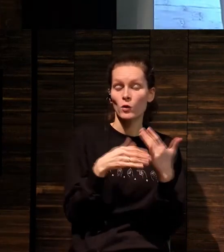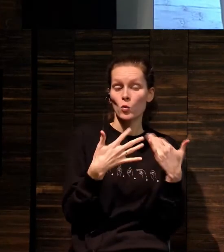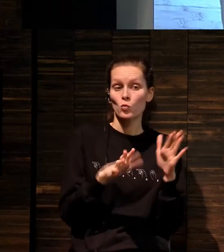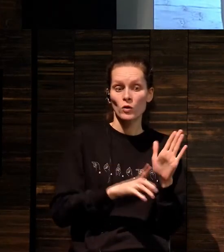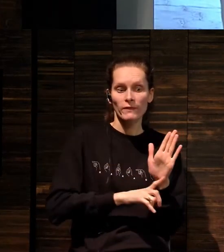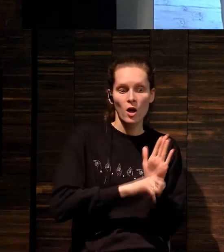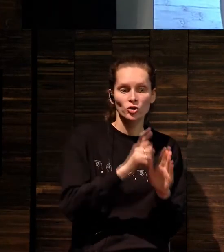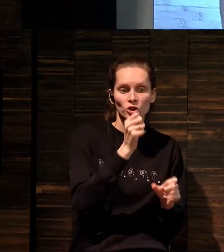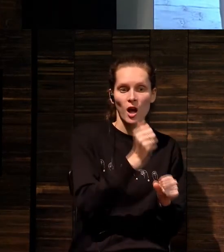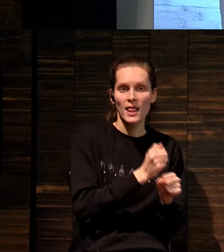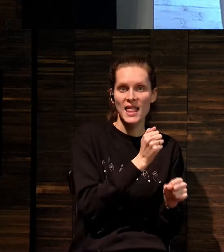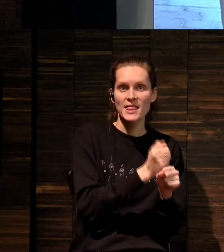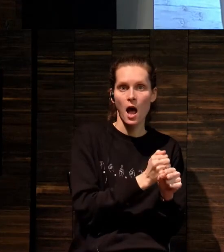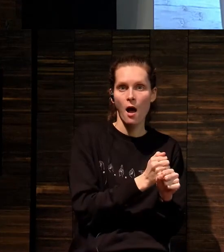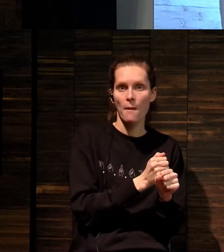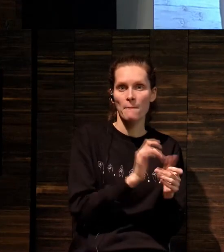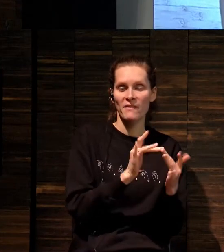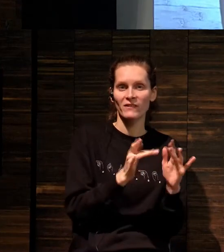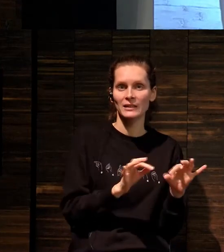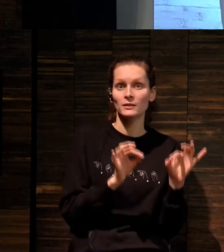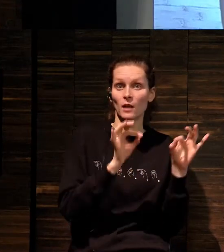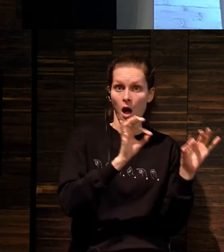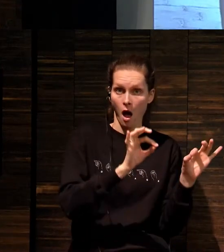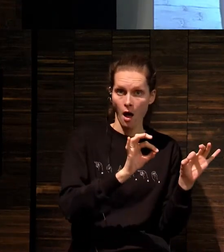have to be built into the project